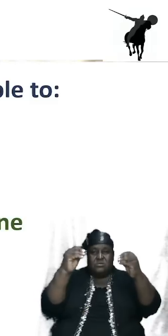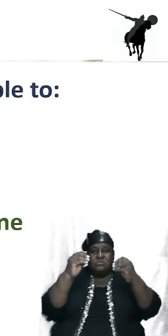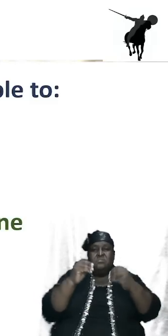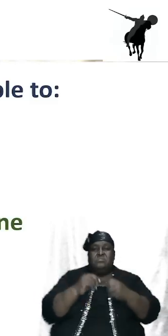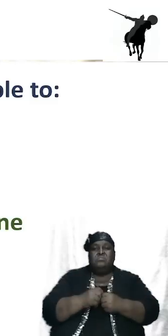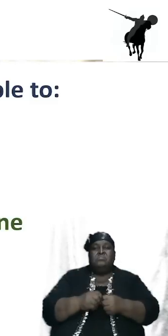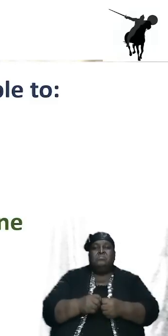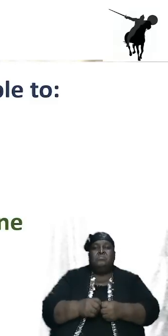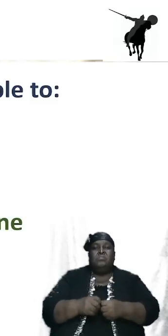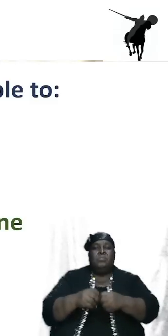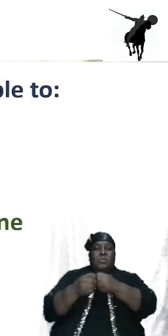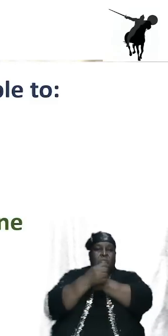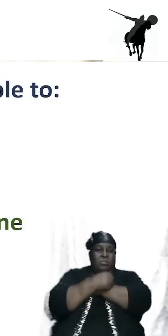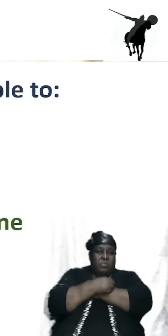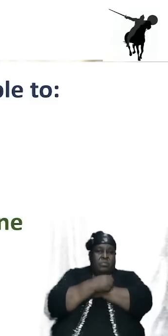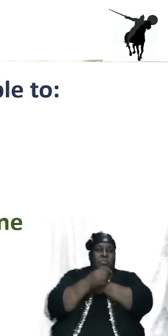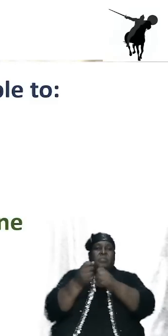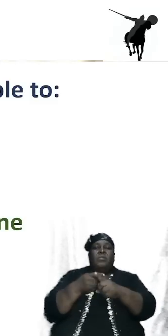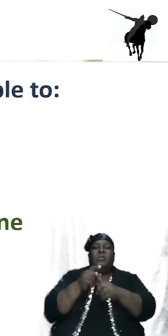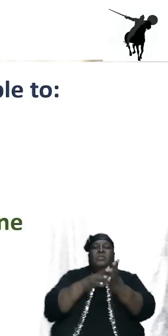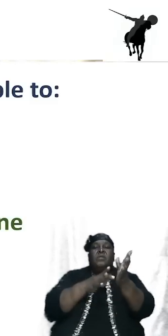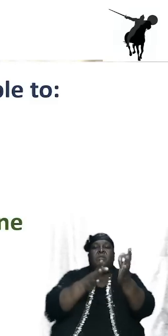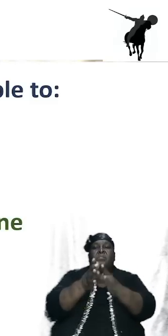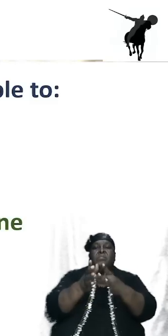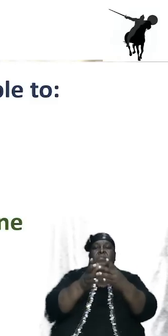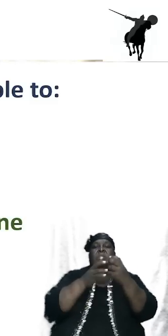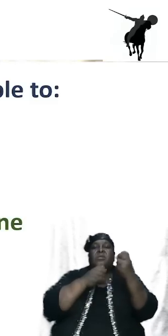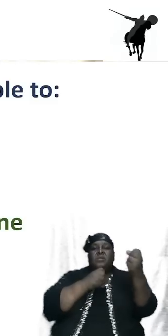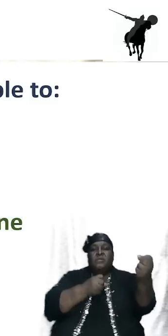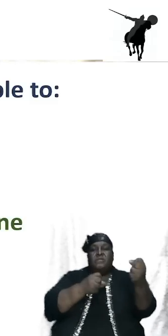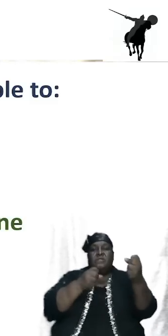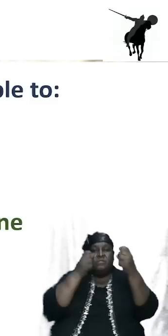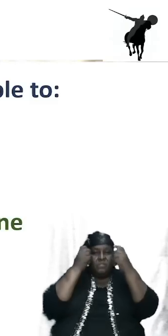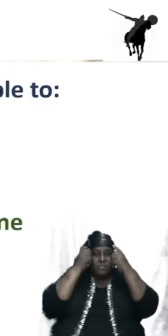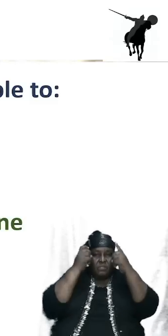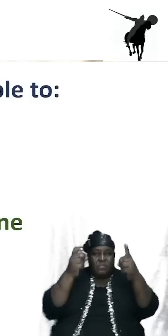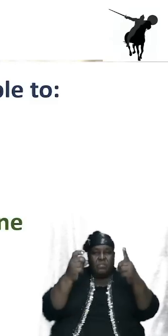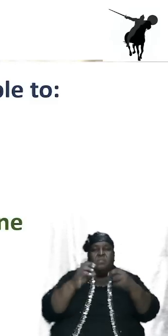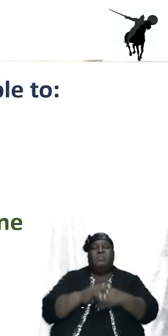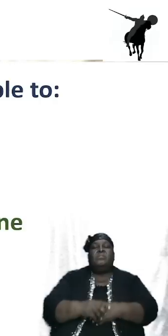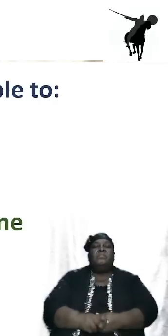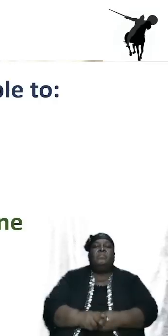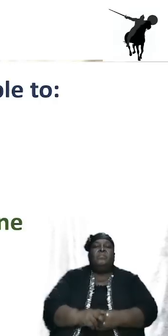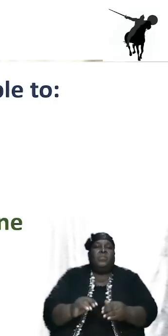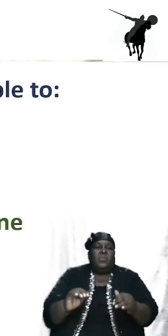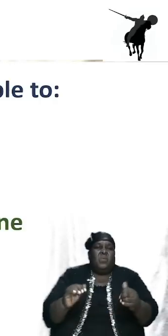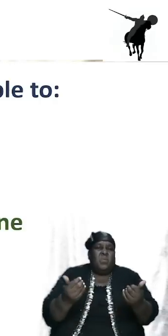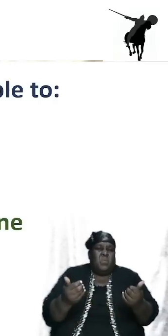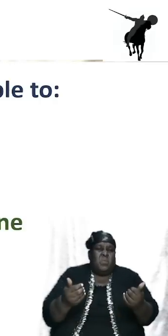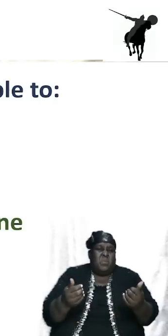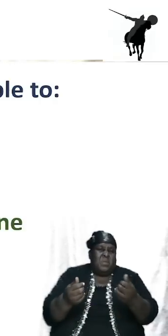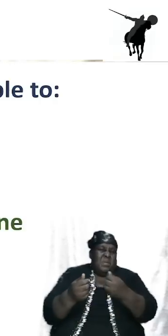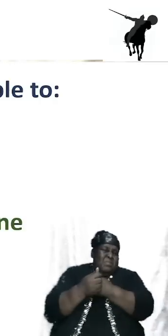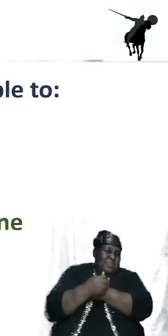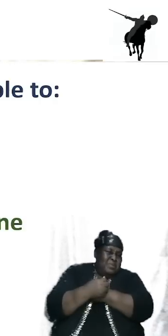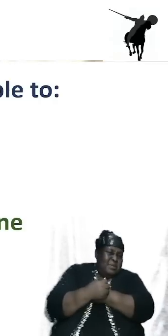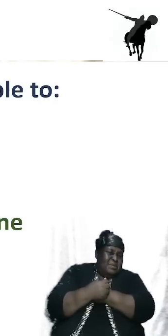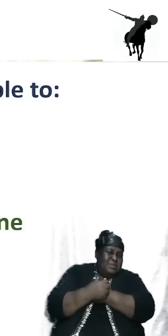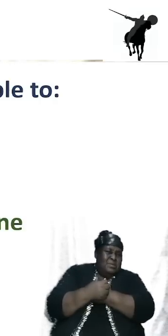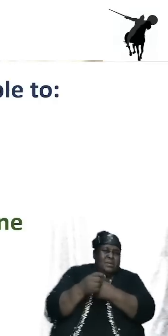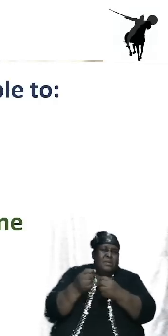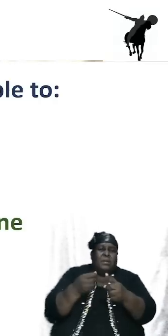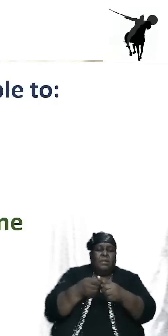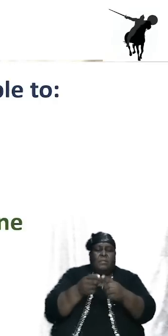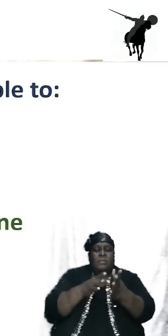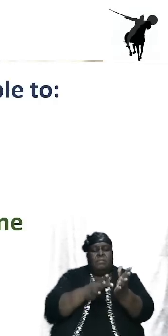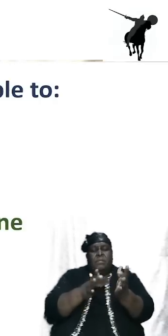we're going to embrace from the Bible sound doctrine. How do I embrace from the Bible sound doctrine? So we want to understand what